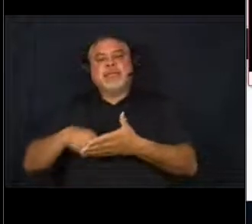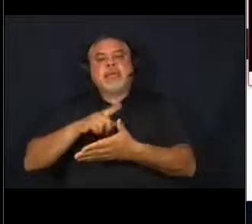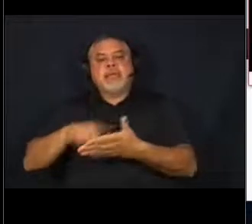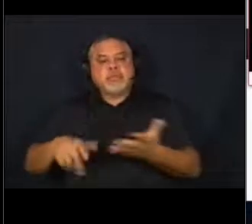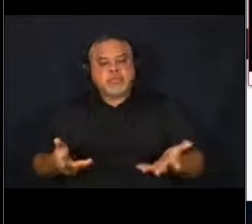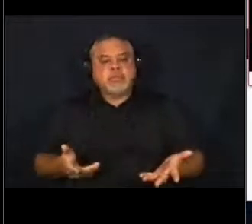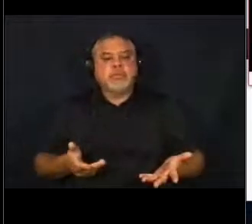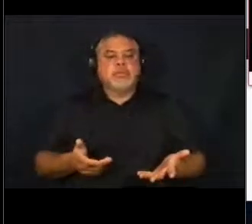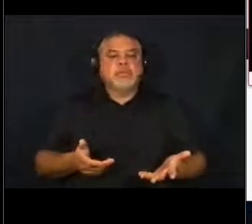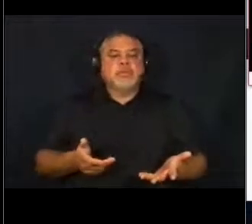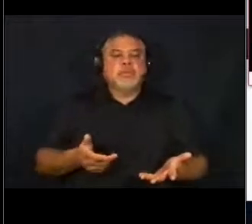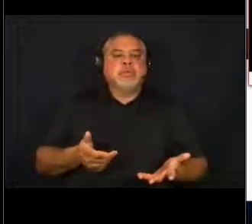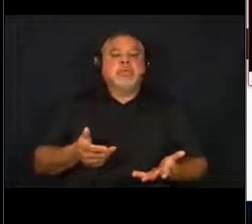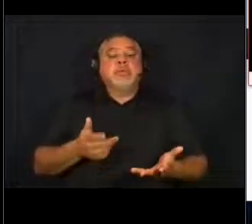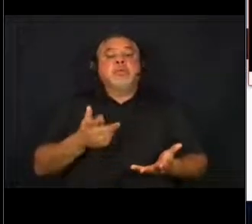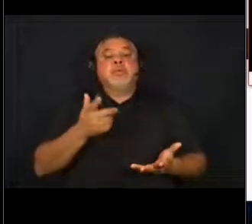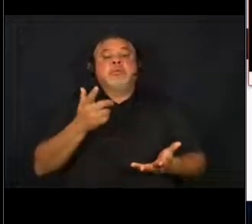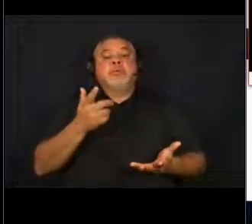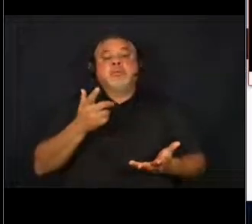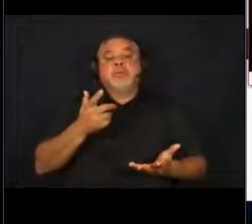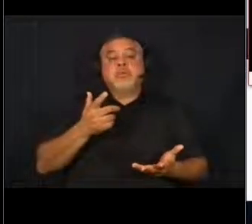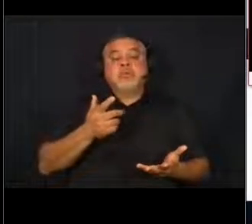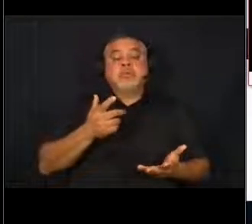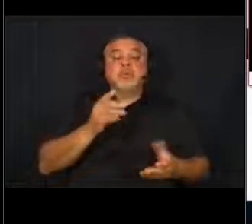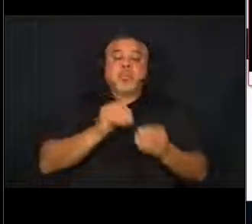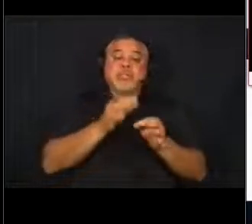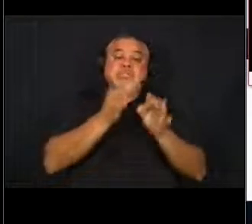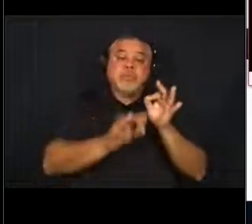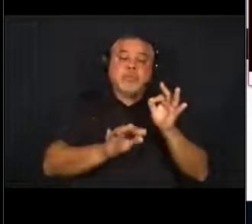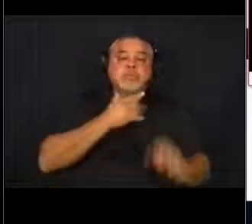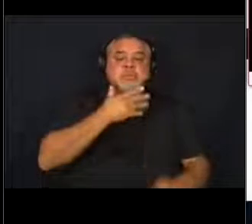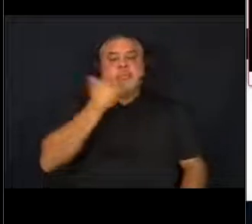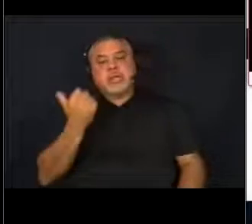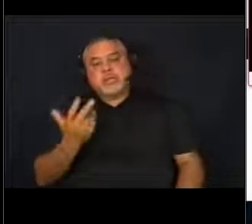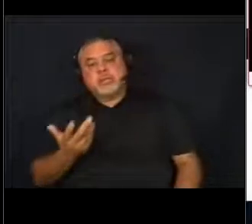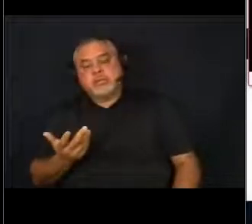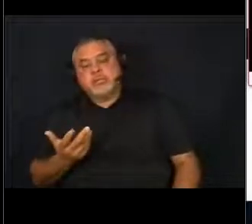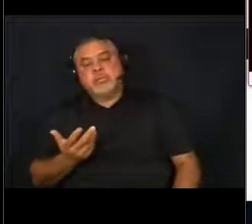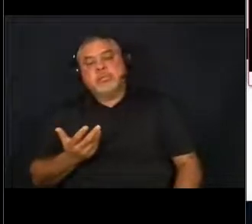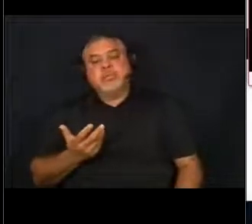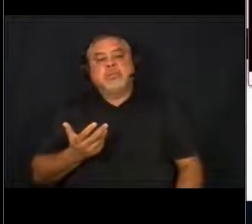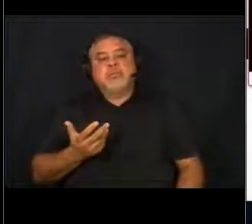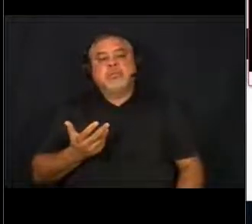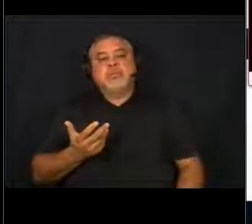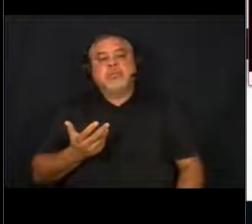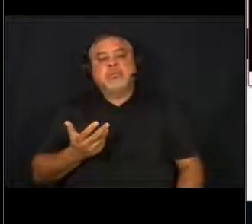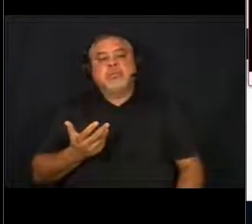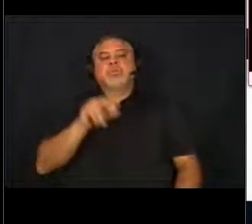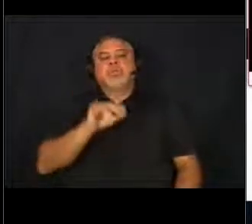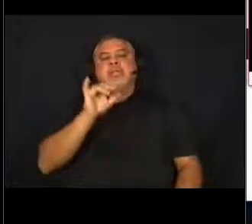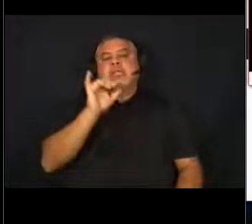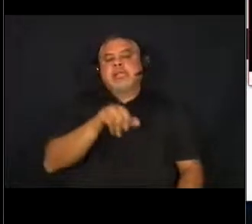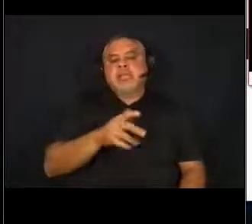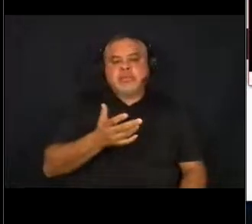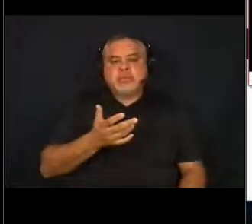You know, simpler really is better. So let's look at this